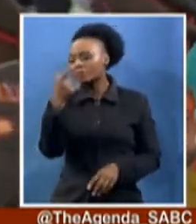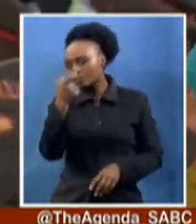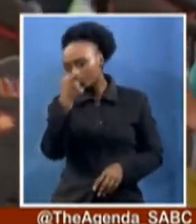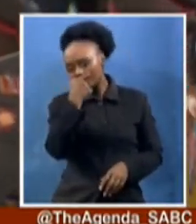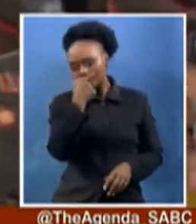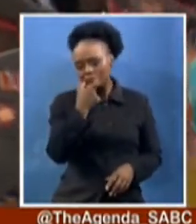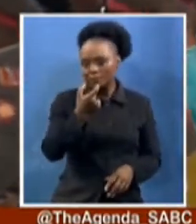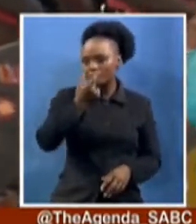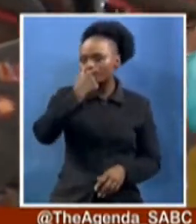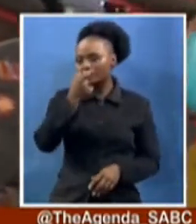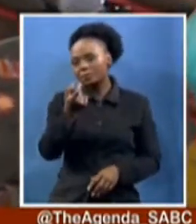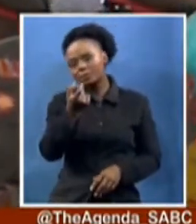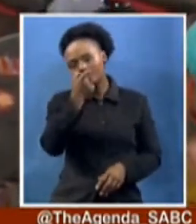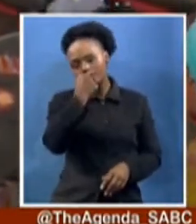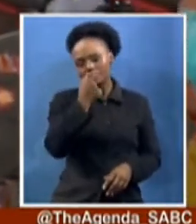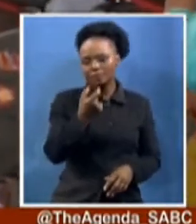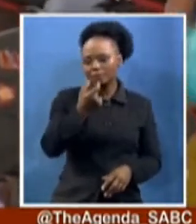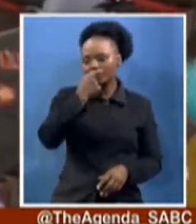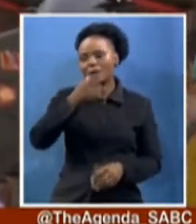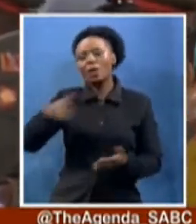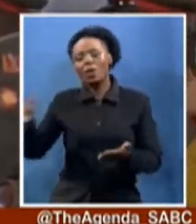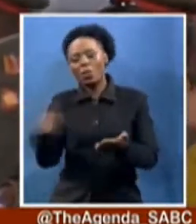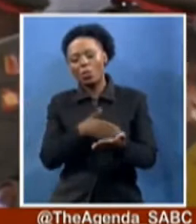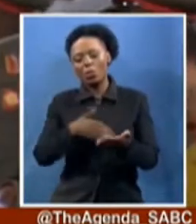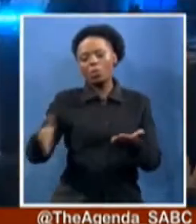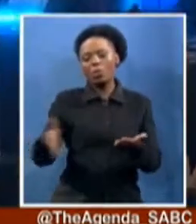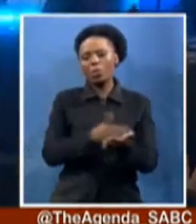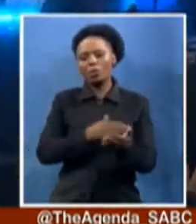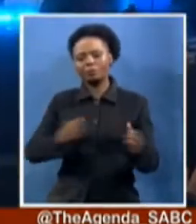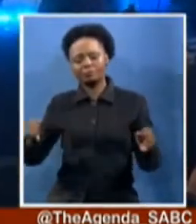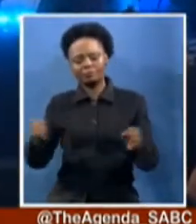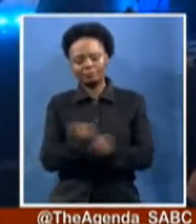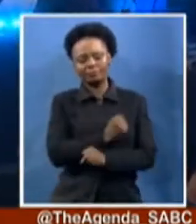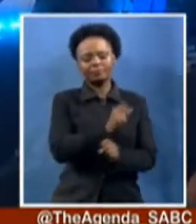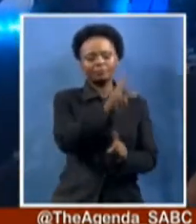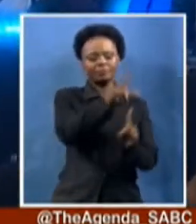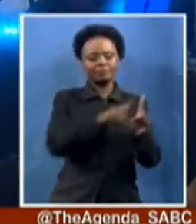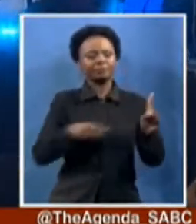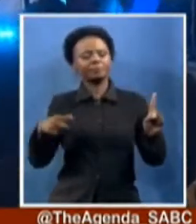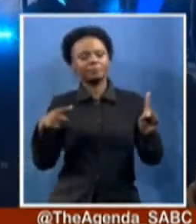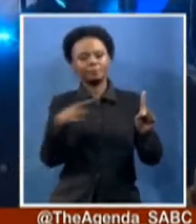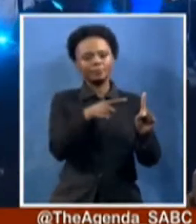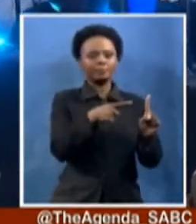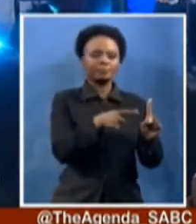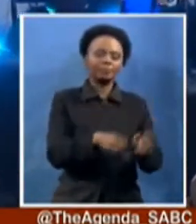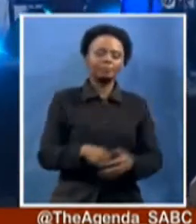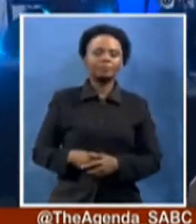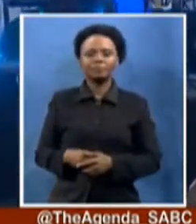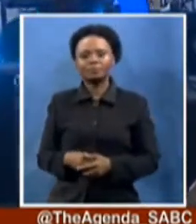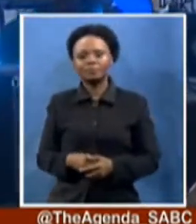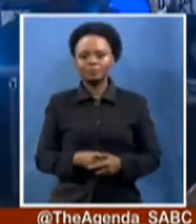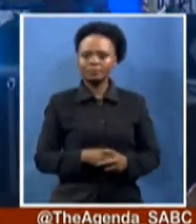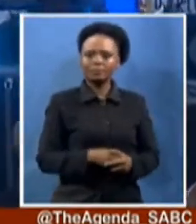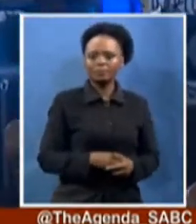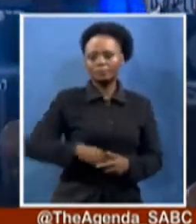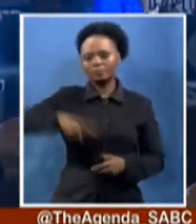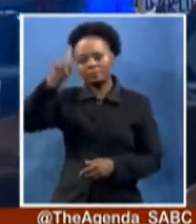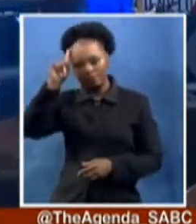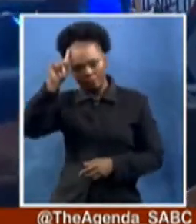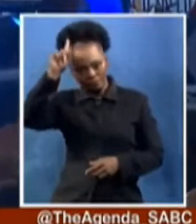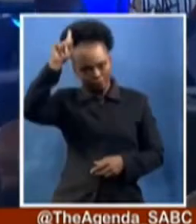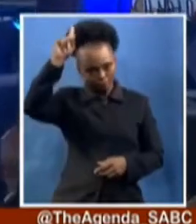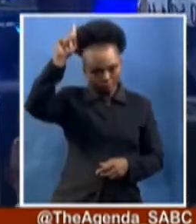Matamela. Hauna yatswana liyena. Nelson Mandela, Nelson